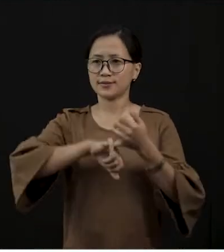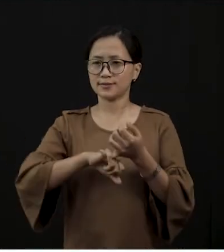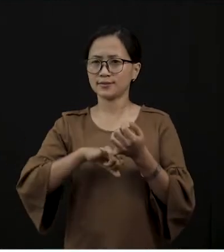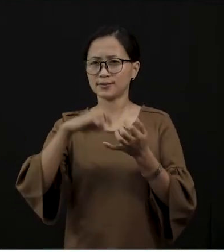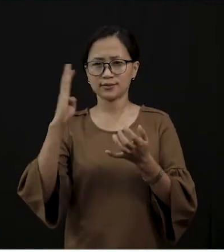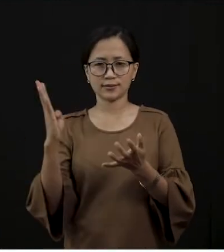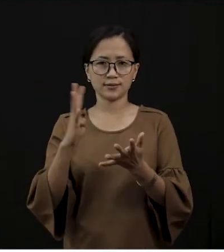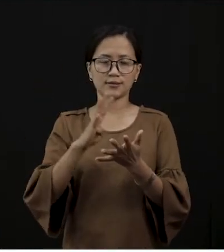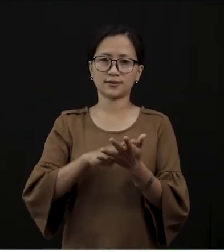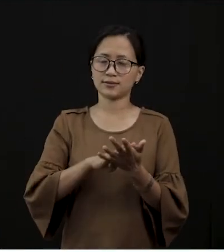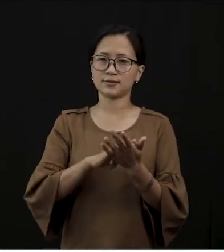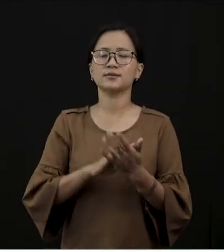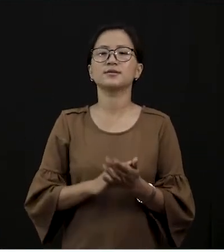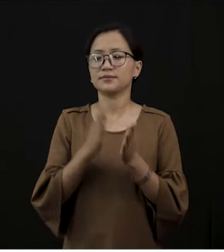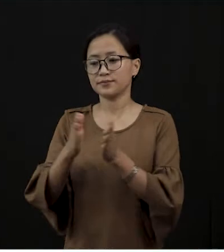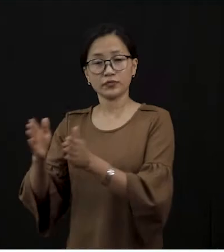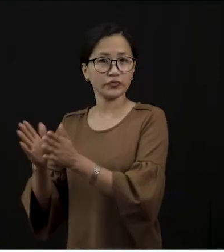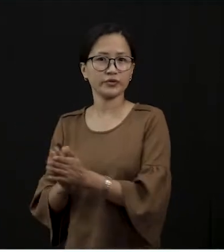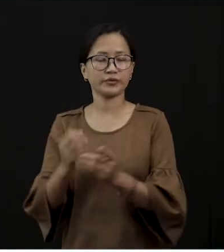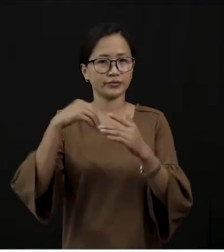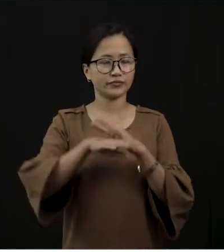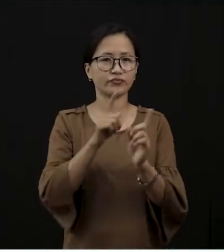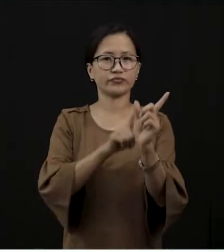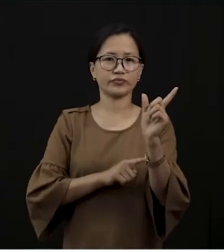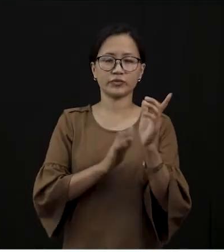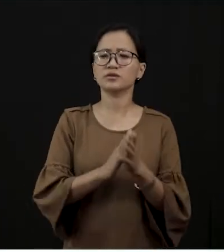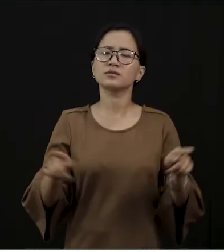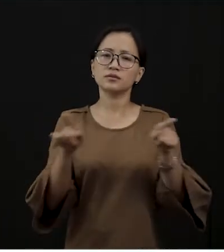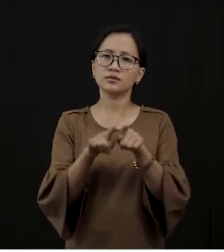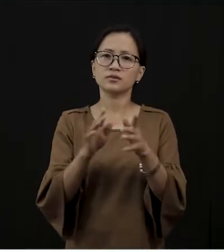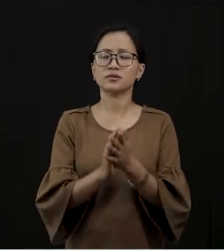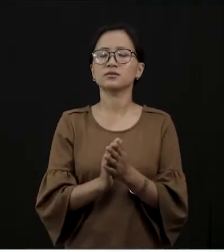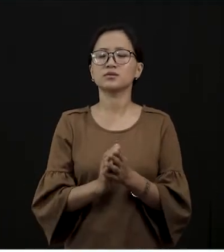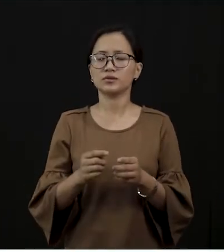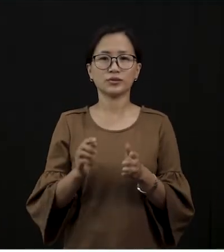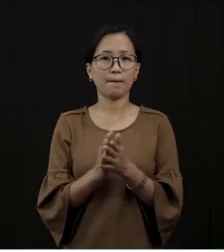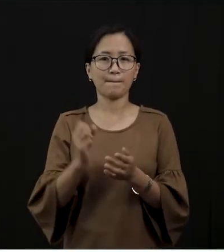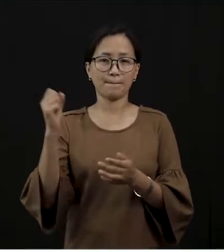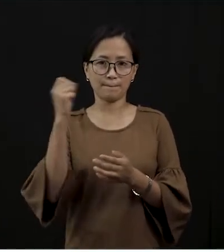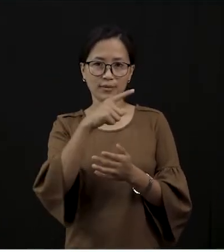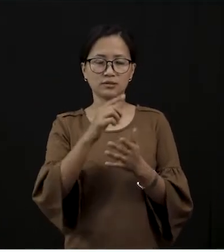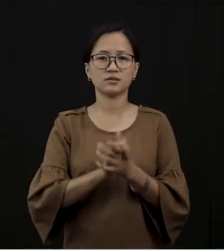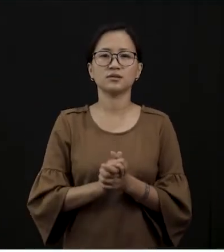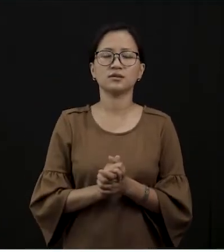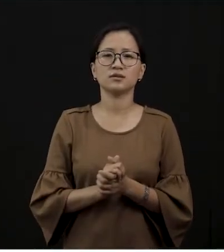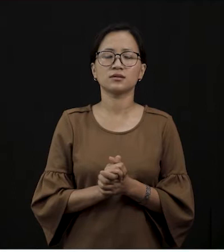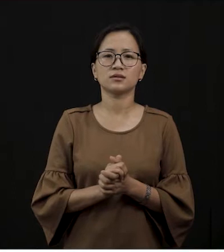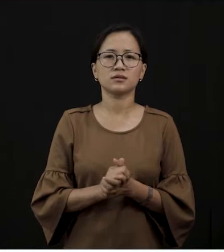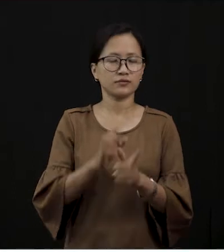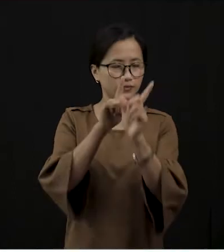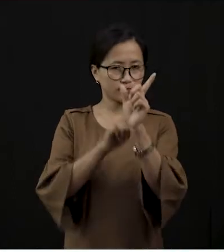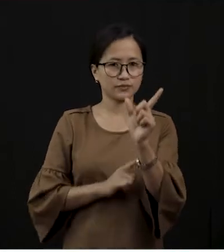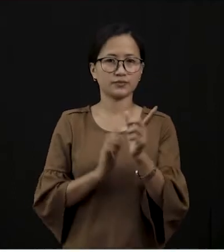year, and also we have to relate the seasons to the months of a